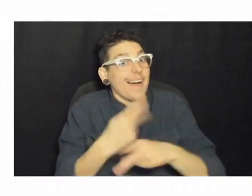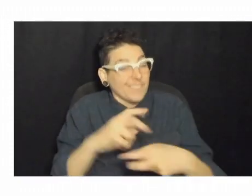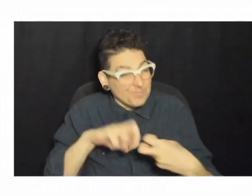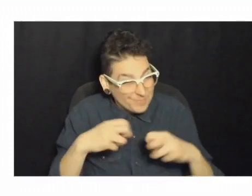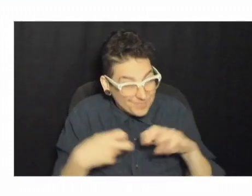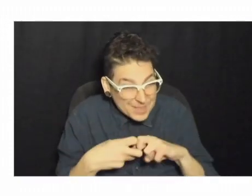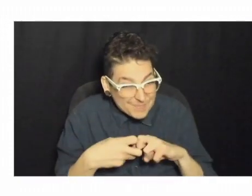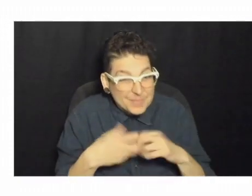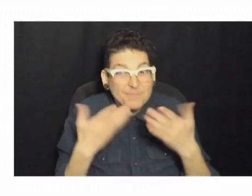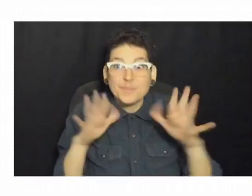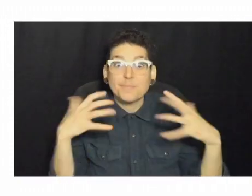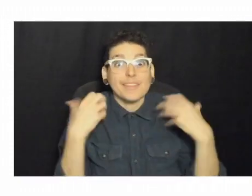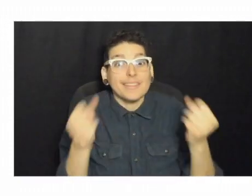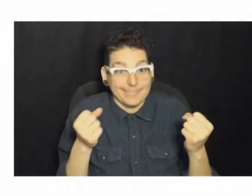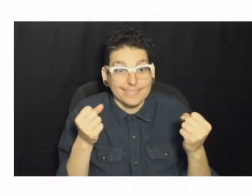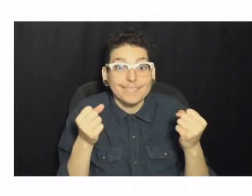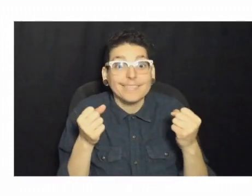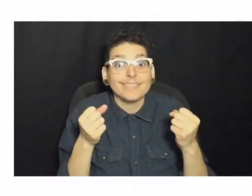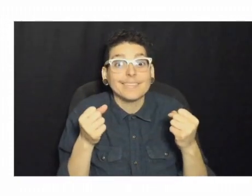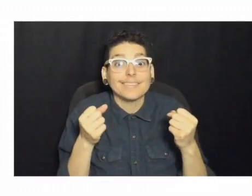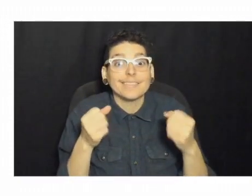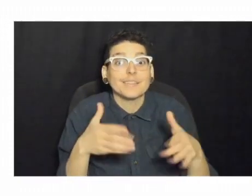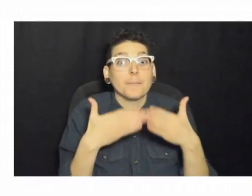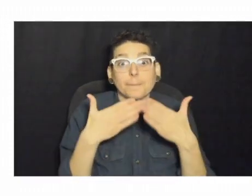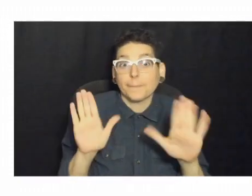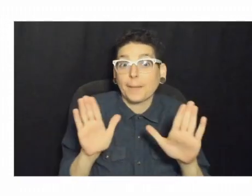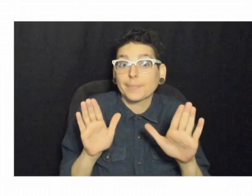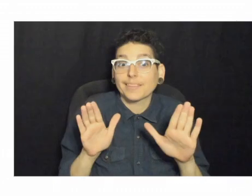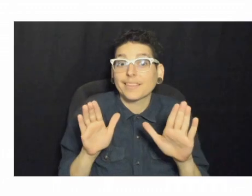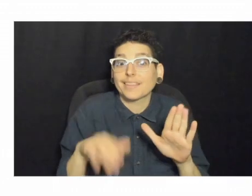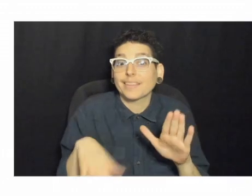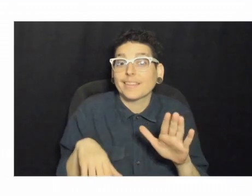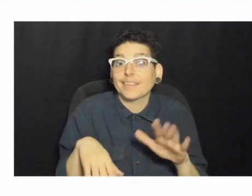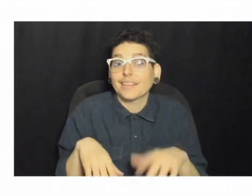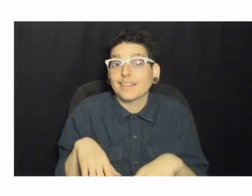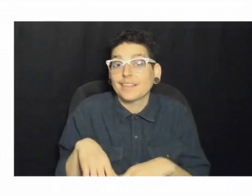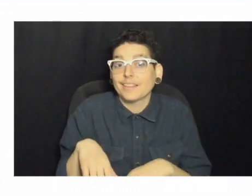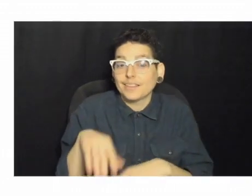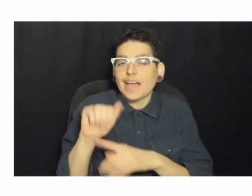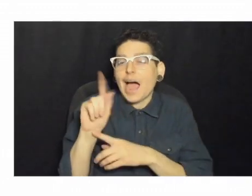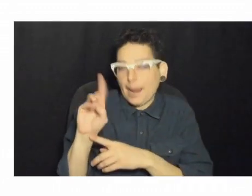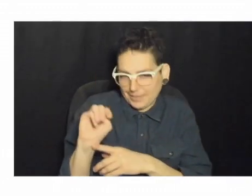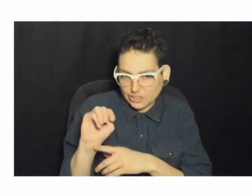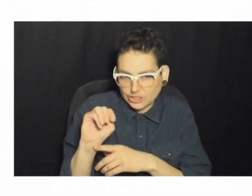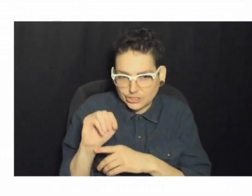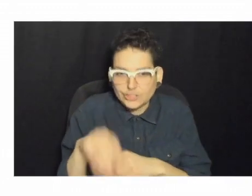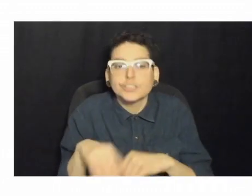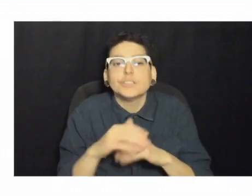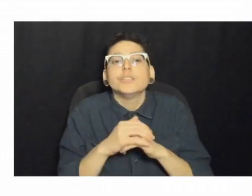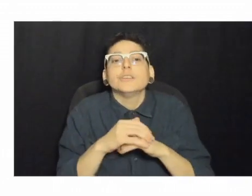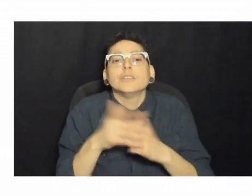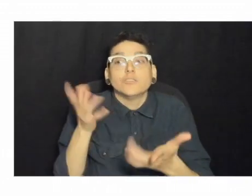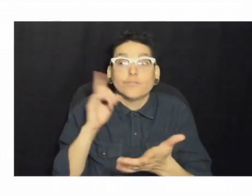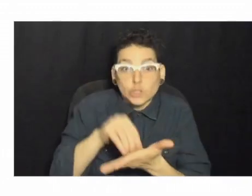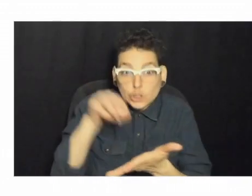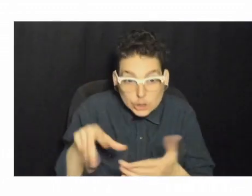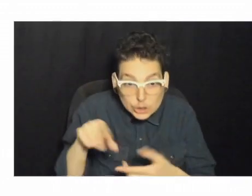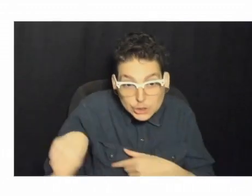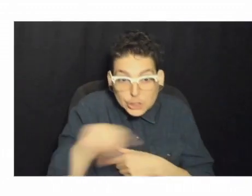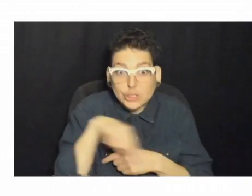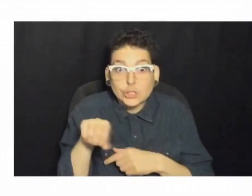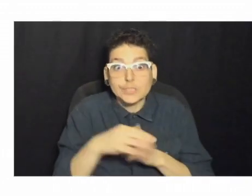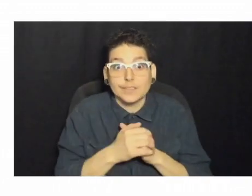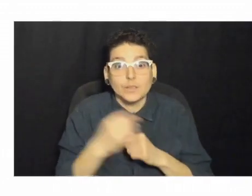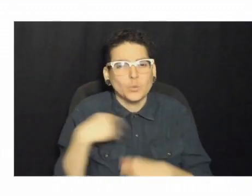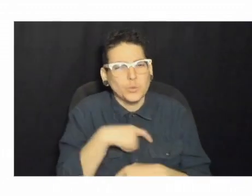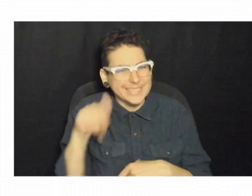of stickies there showcase a need for us. So in order for us not to go back into normalcy, we need to educate